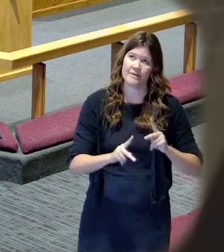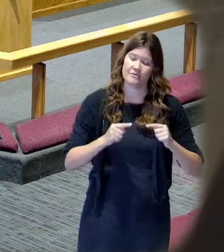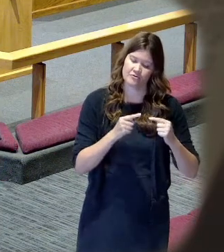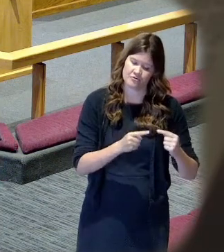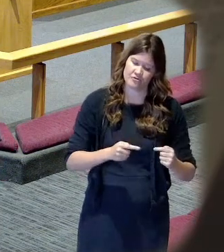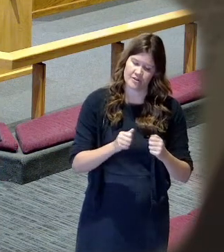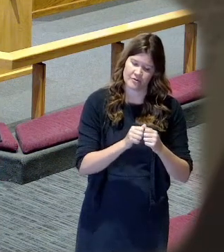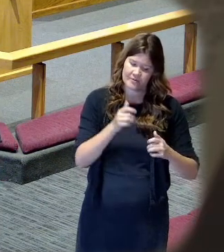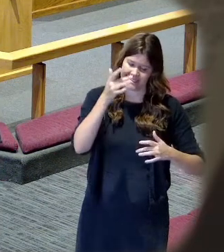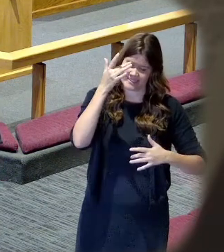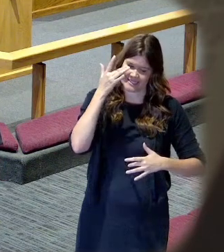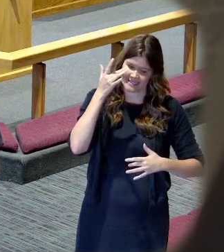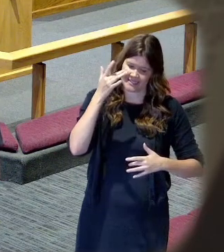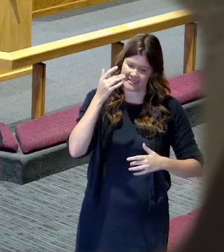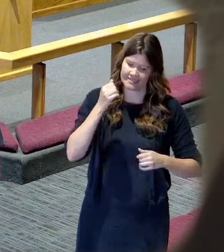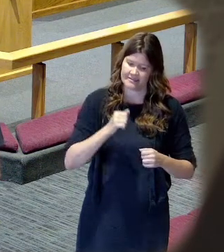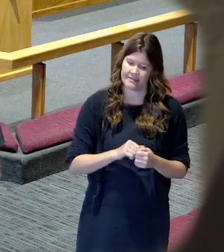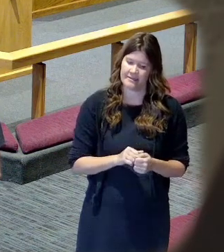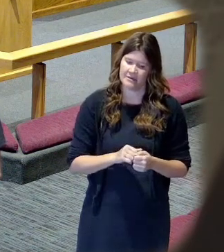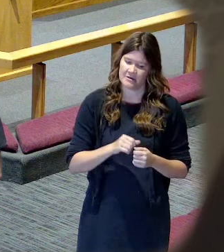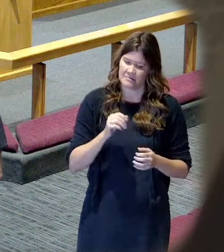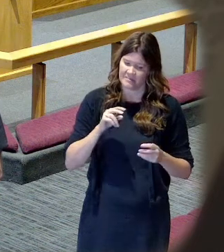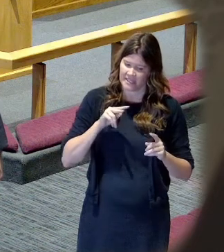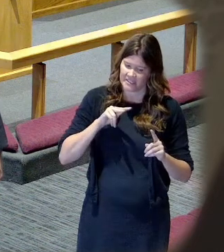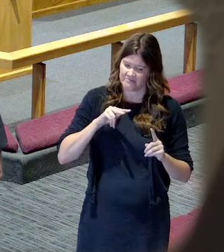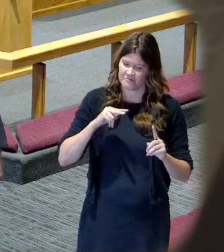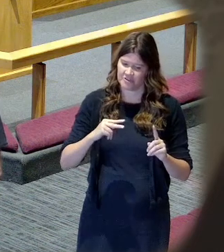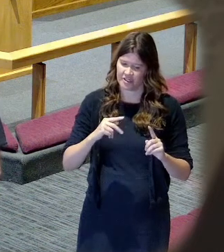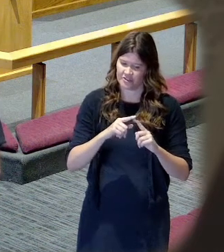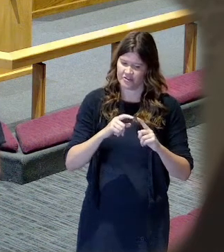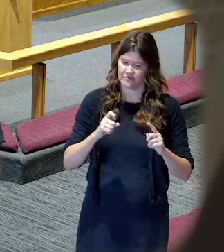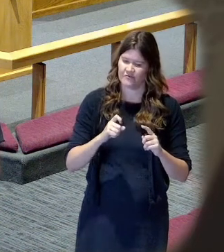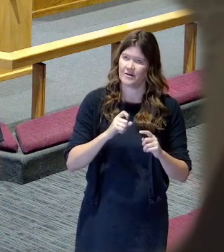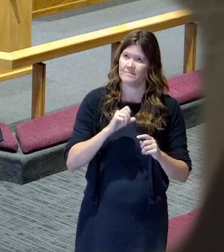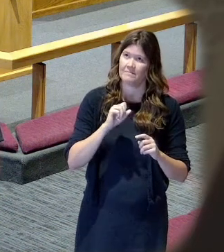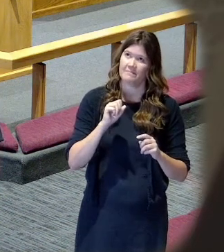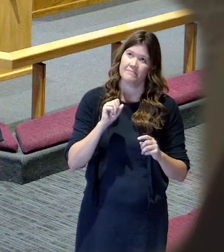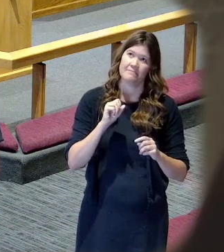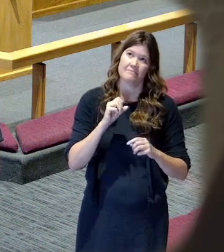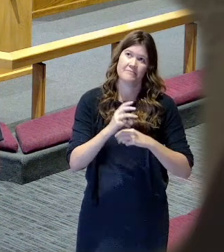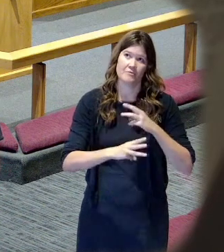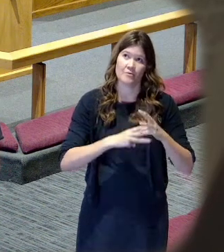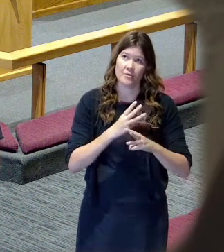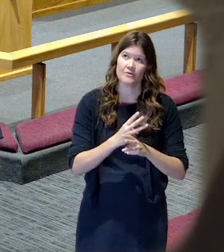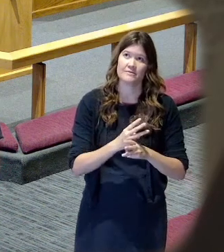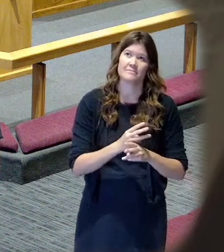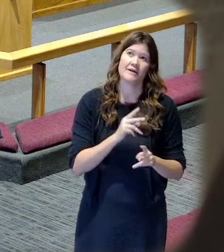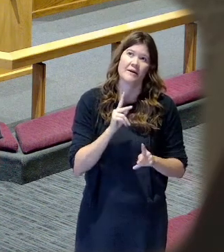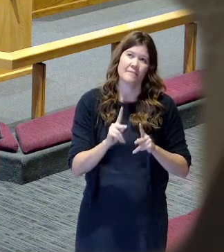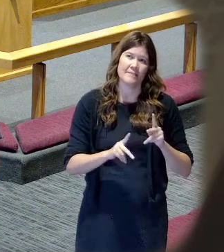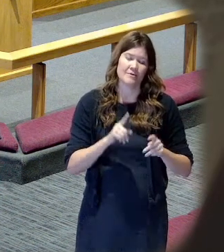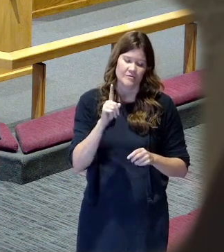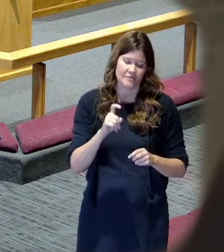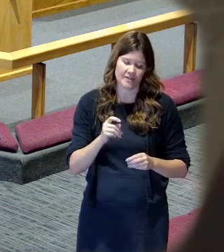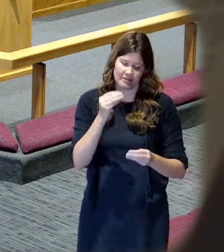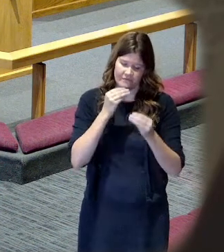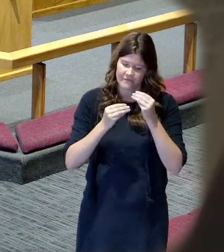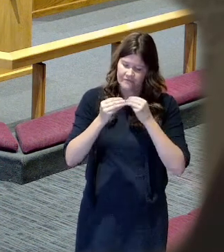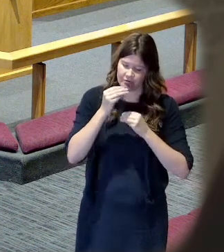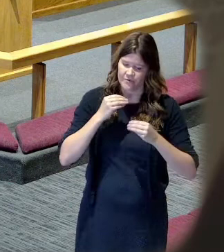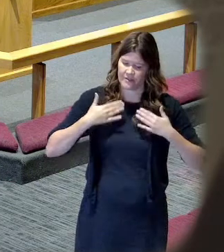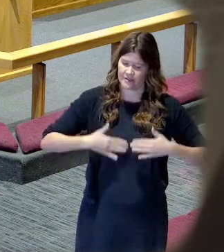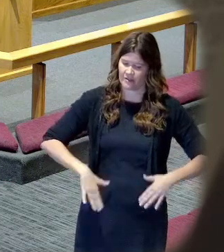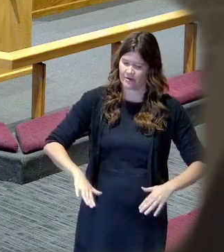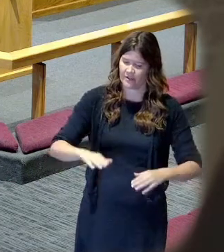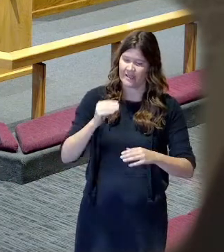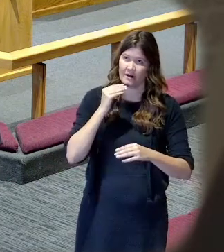long-term ills, discrimination from the rest of society, the ongoing lack of food, clothing, and shelter,